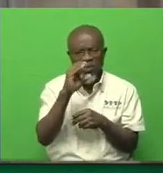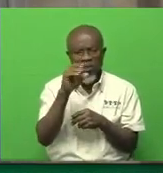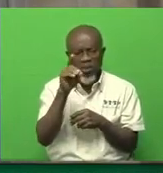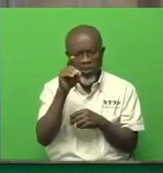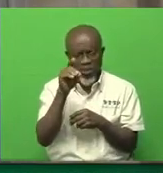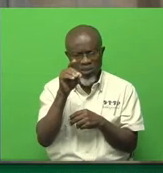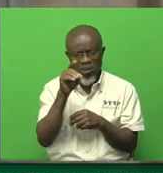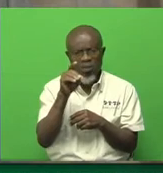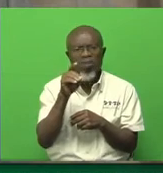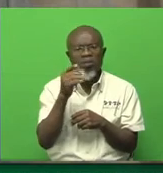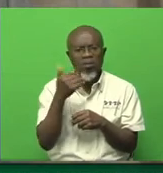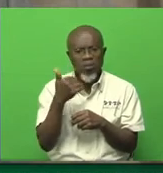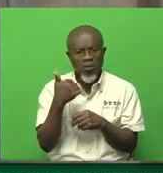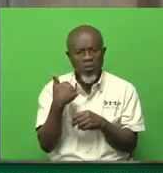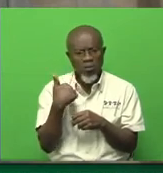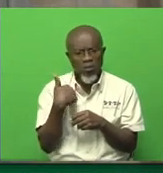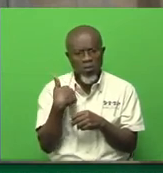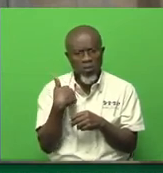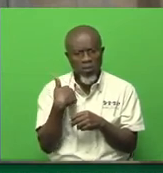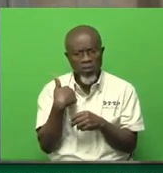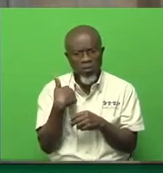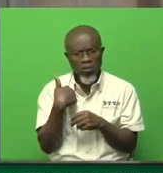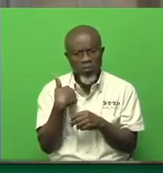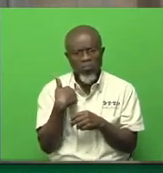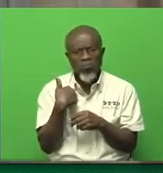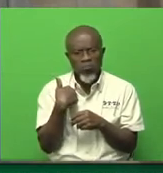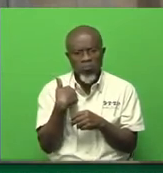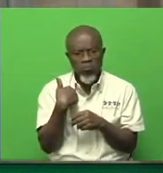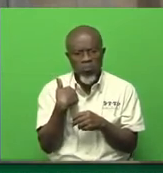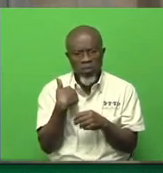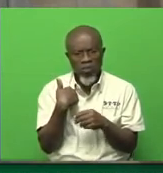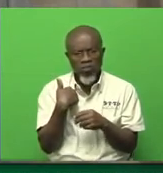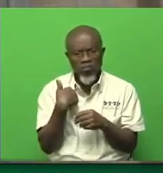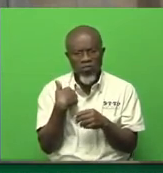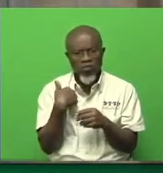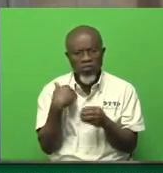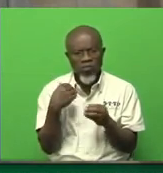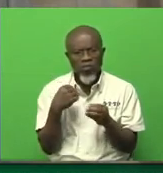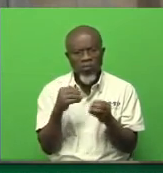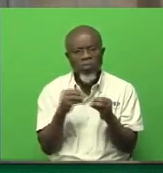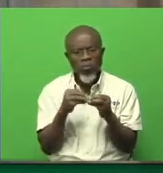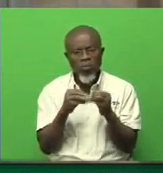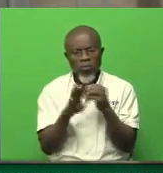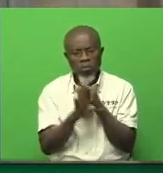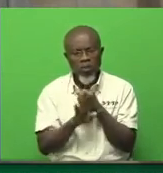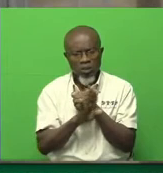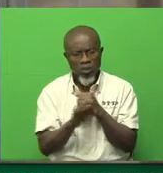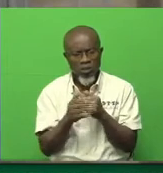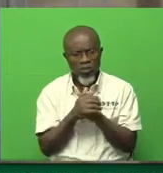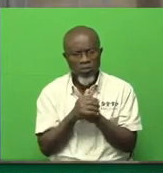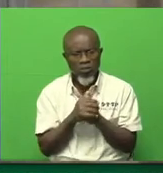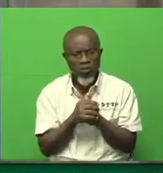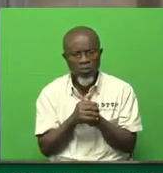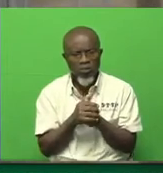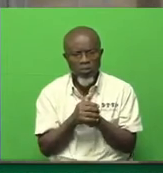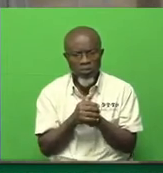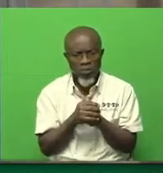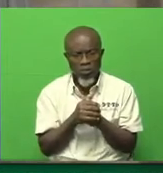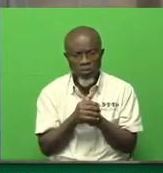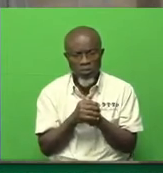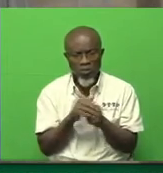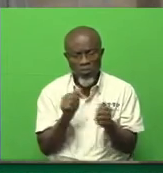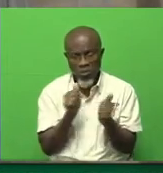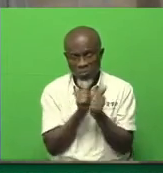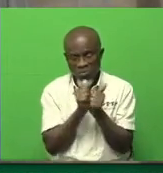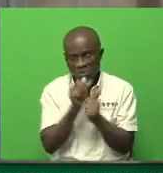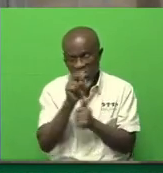matter so I'm going to boost the shots now boosters offer the biggest benefit in the reduction of severe illness among